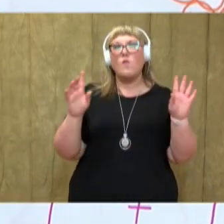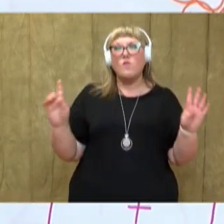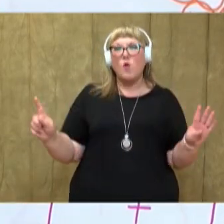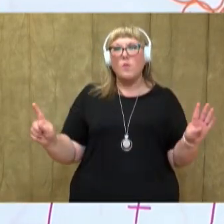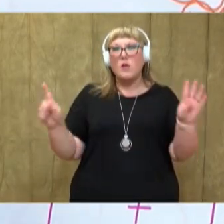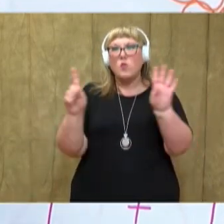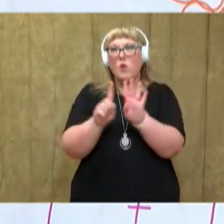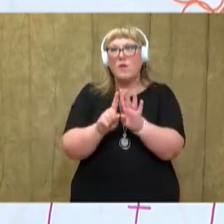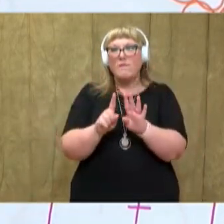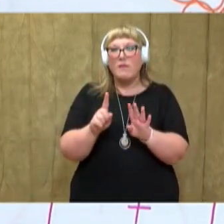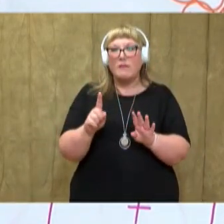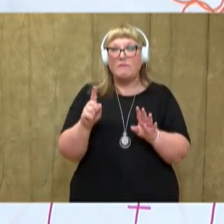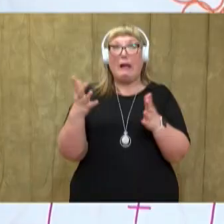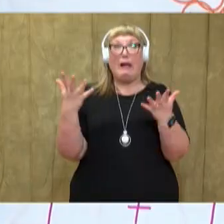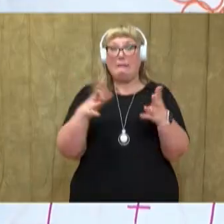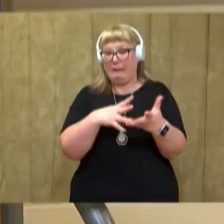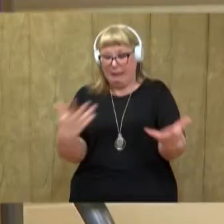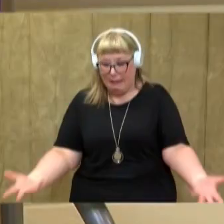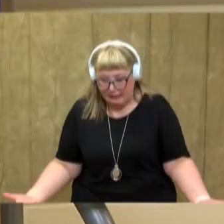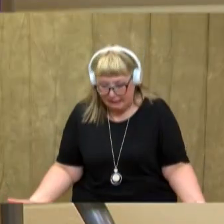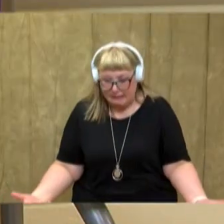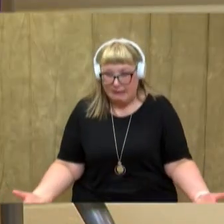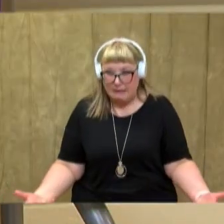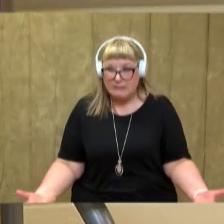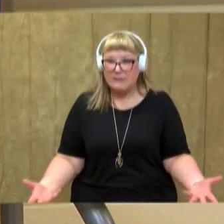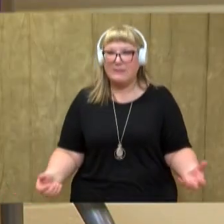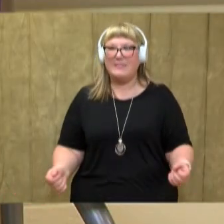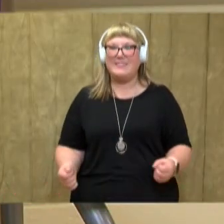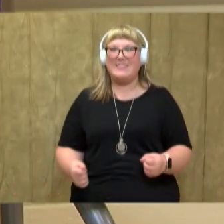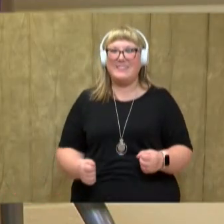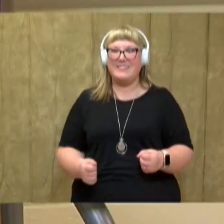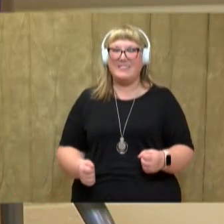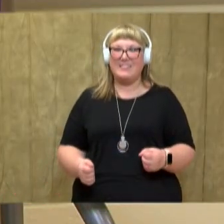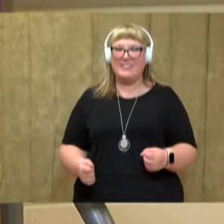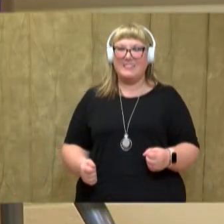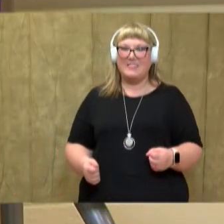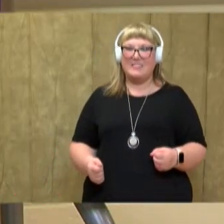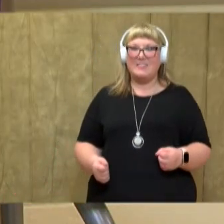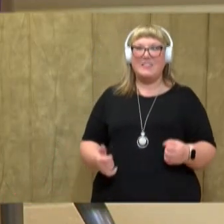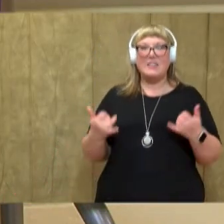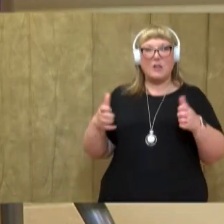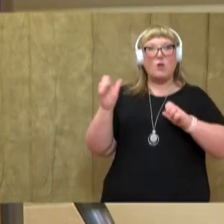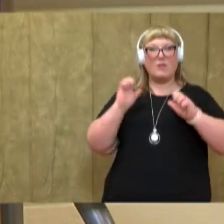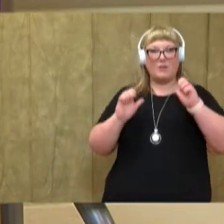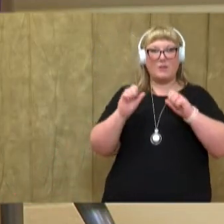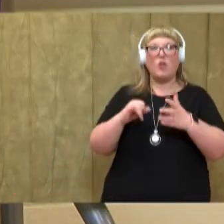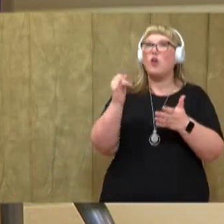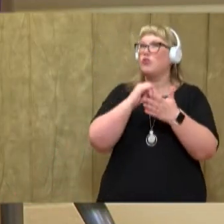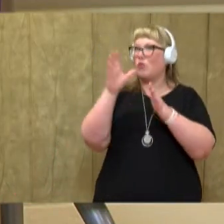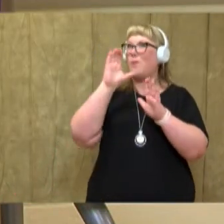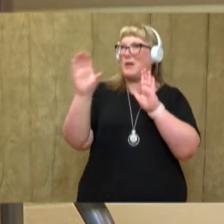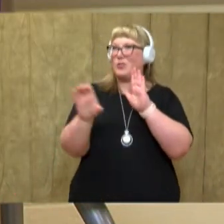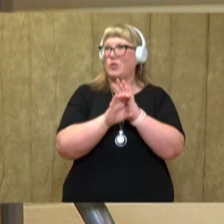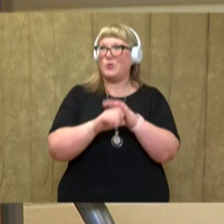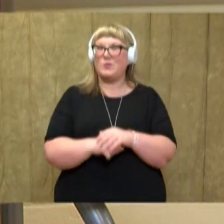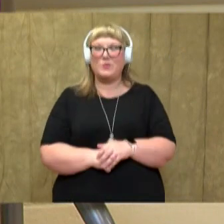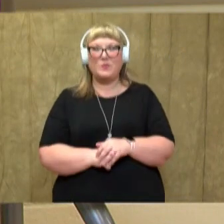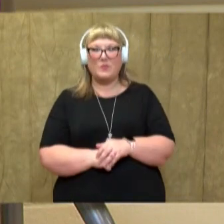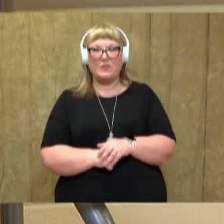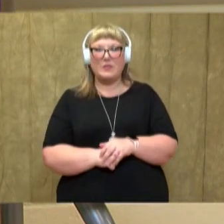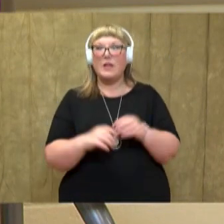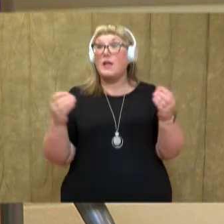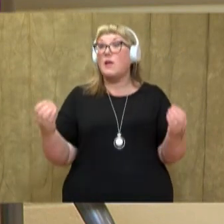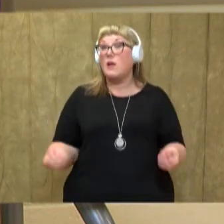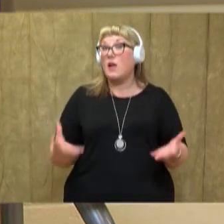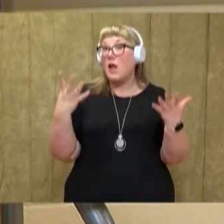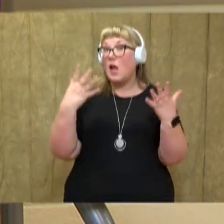1? Equals 5. Ah! All right, now that we've acted it out, let's draw our picture.